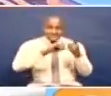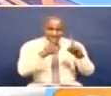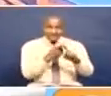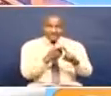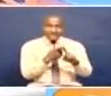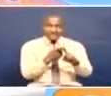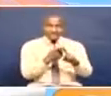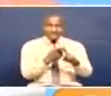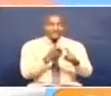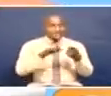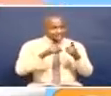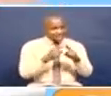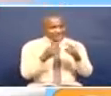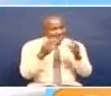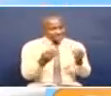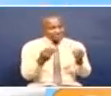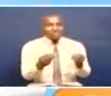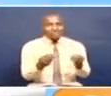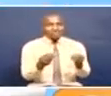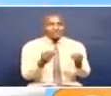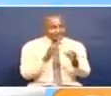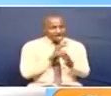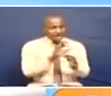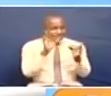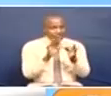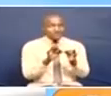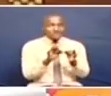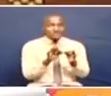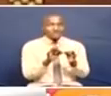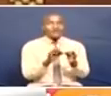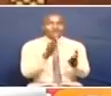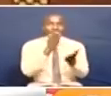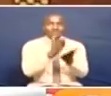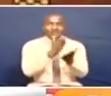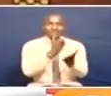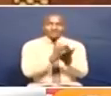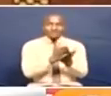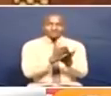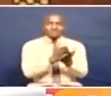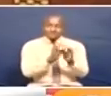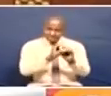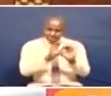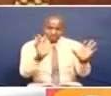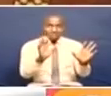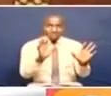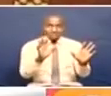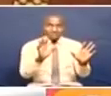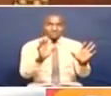The standard is simple, accurate, verifiable. Exactly. And transparent.